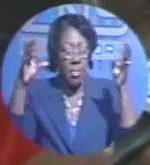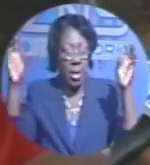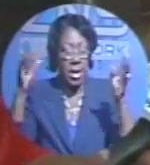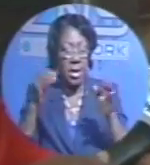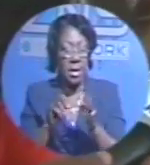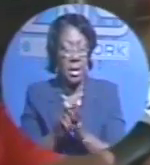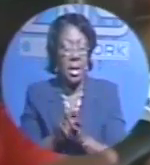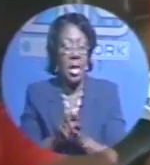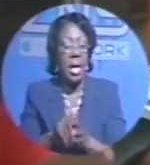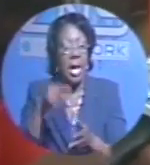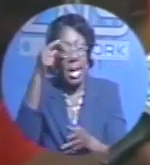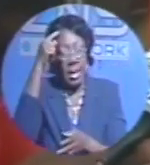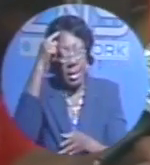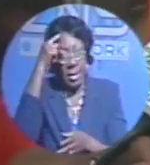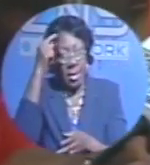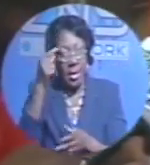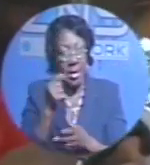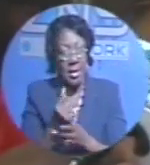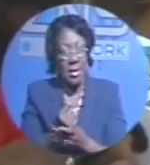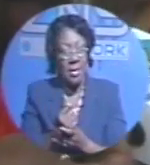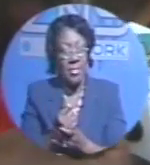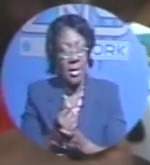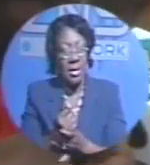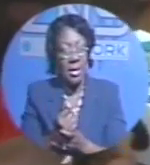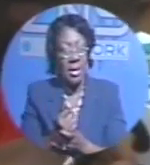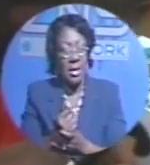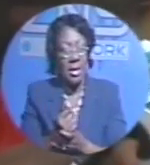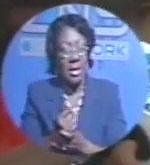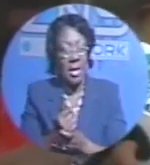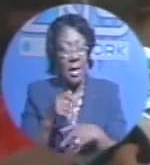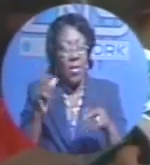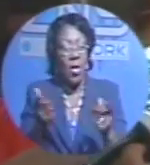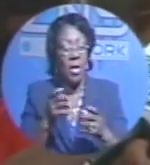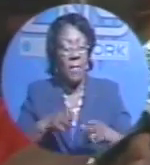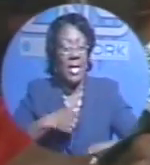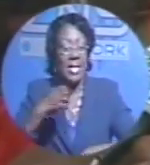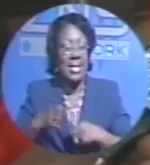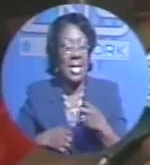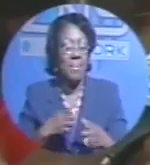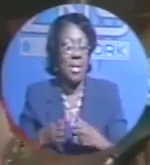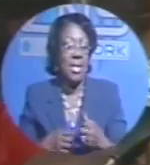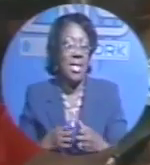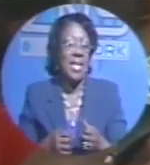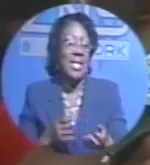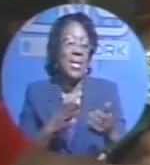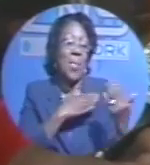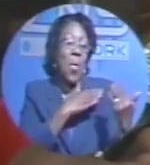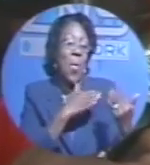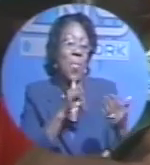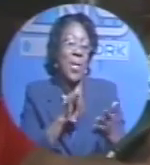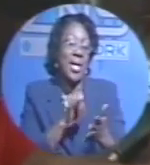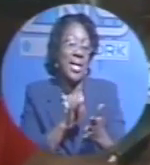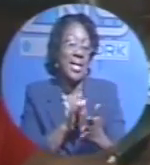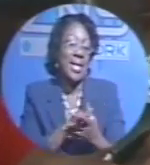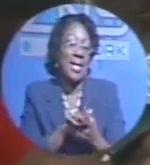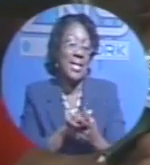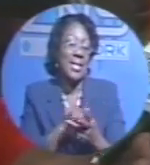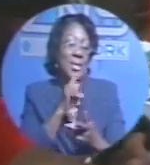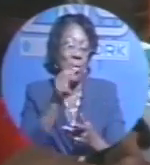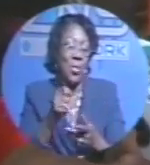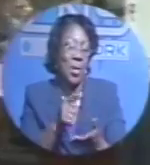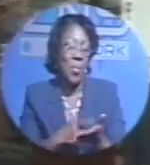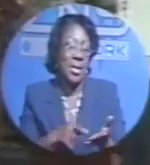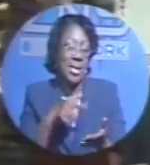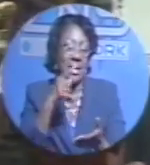And I think if you venture off towards that section, they're supposed to have a lot of entertainment. So I'm hoping, it's true to what they